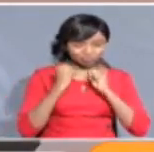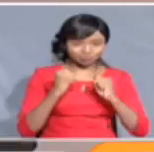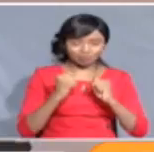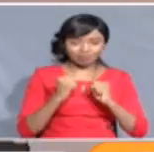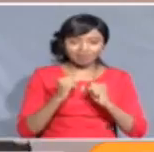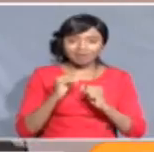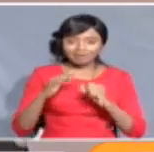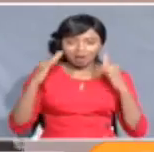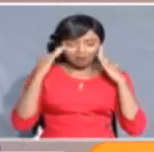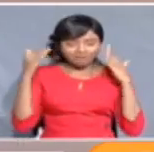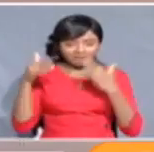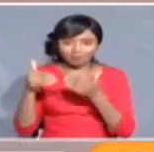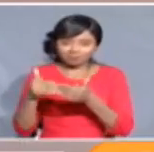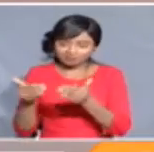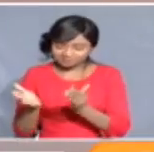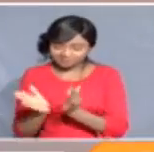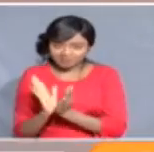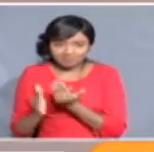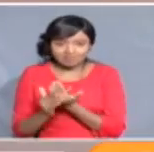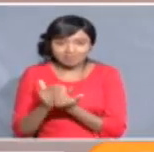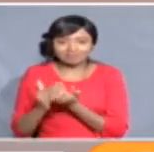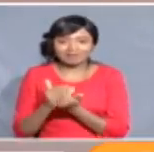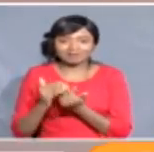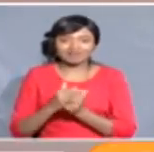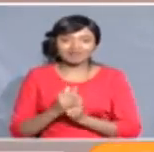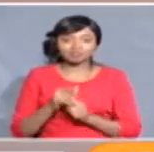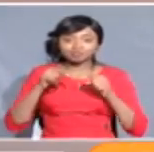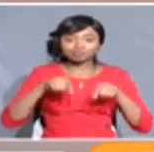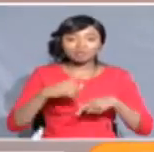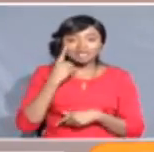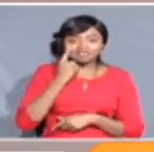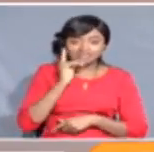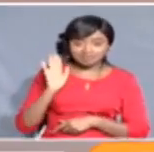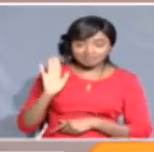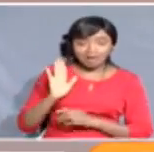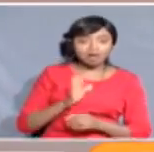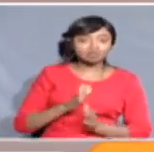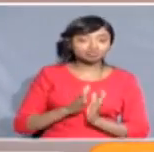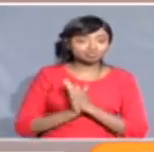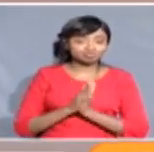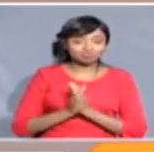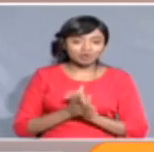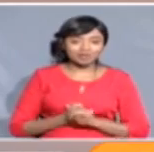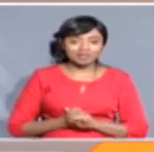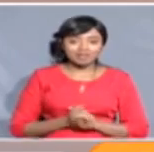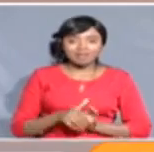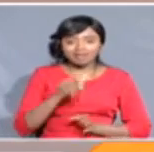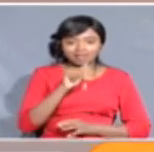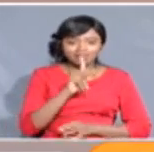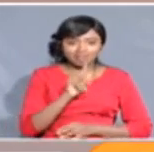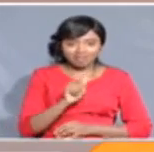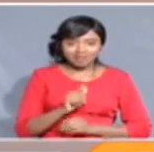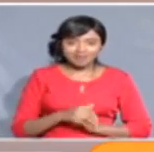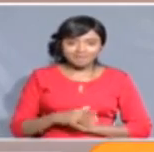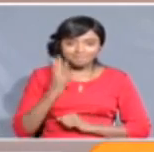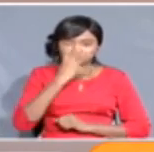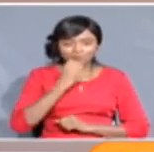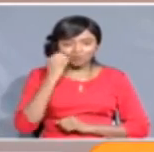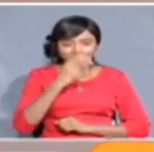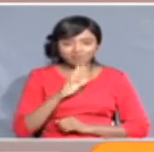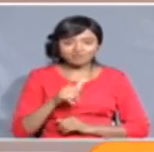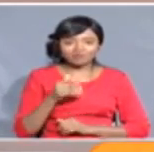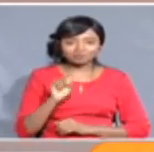quietly devotes her time to family. On Newsmakers Tonight, we feature Amilo Gezageza, aka Mrembo